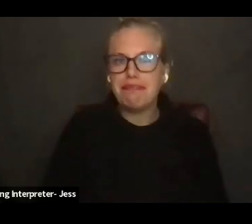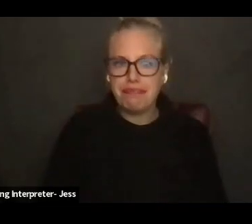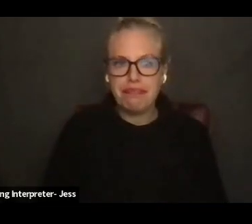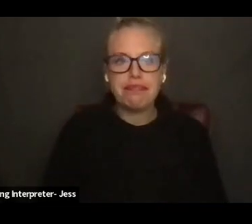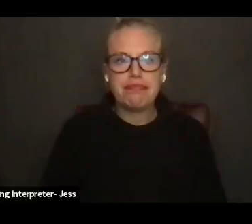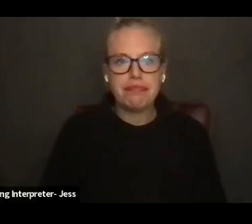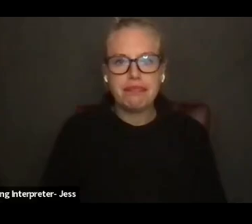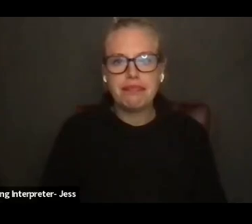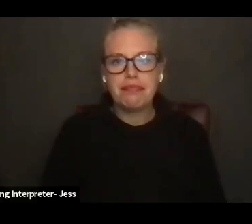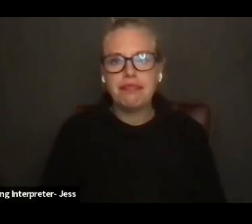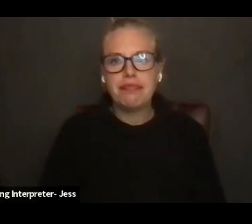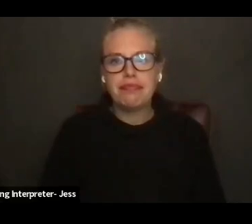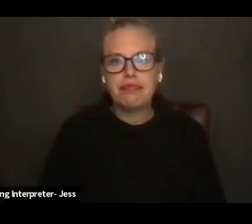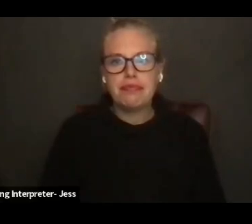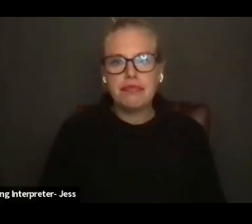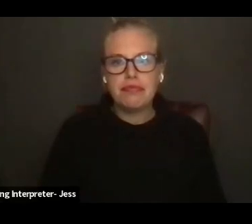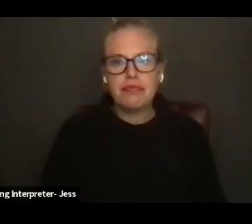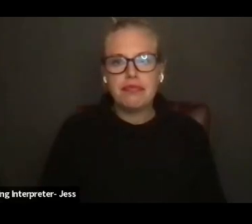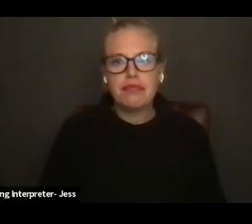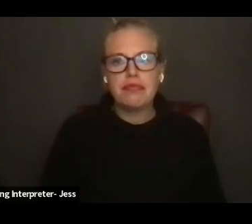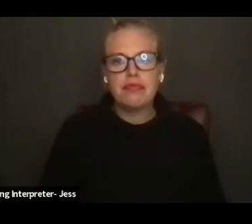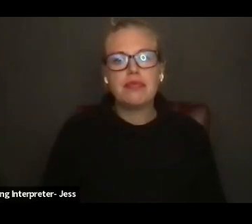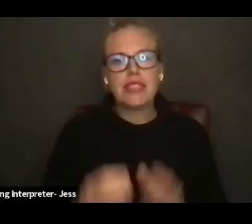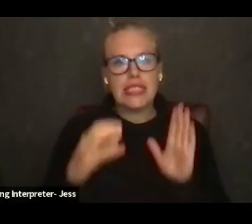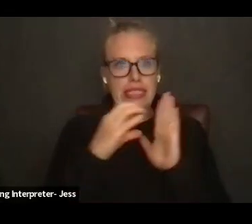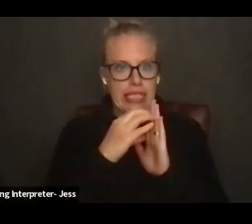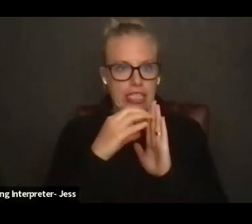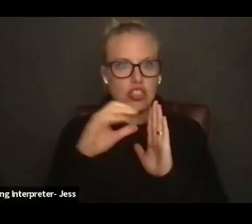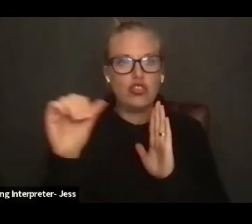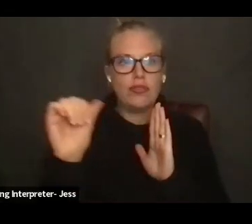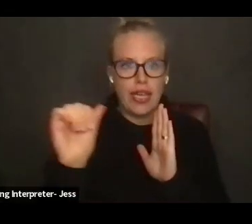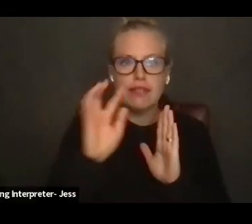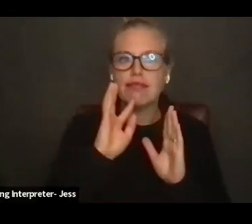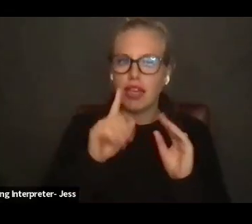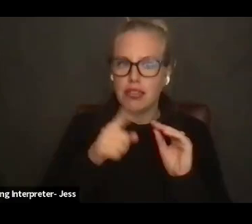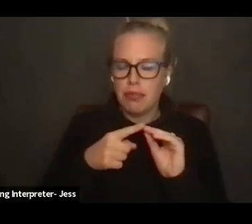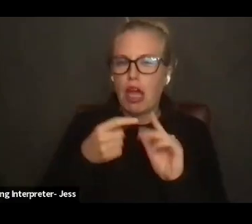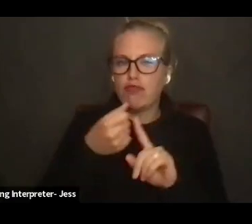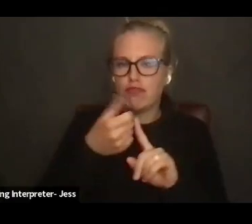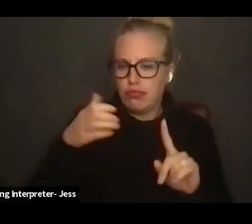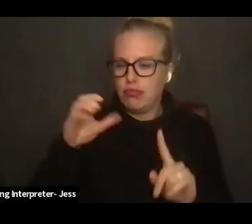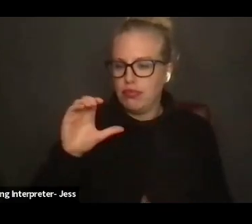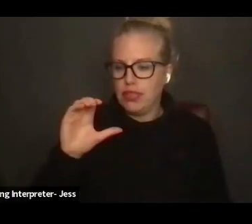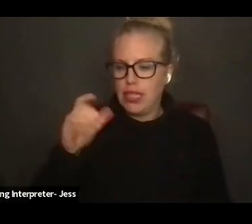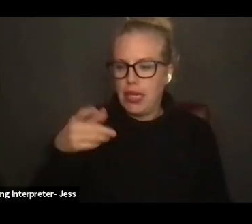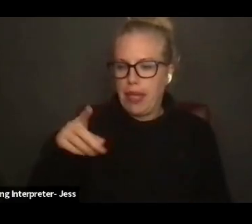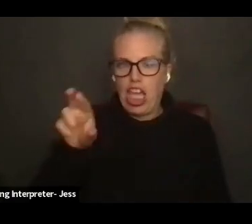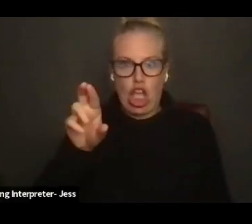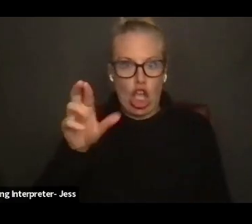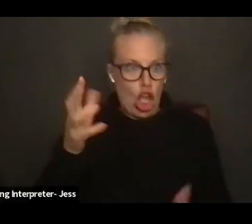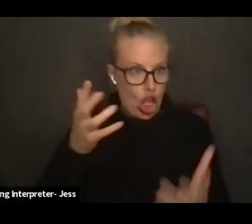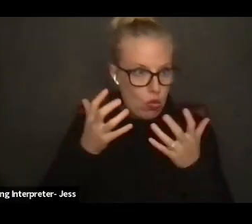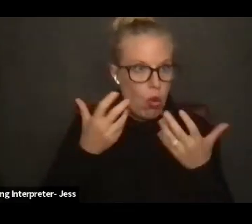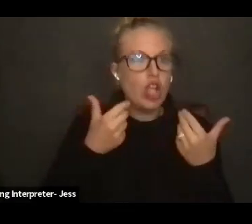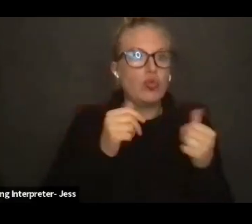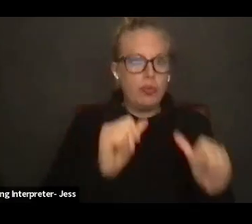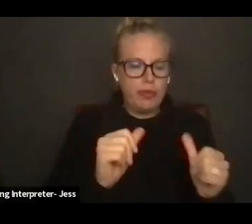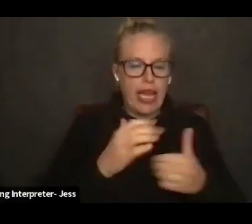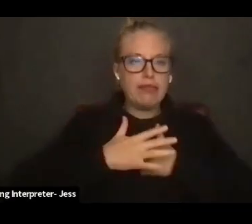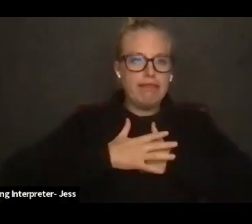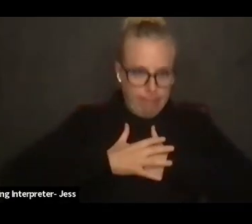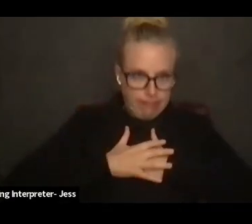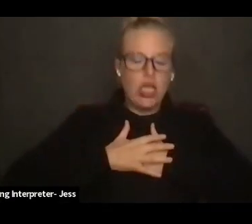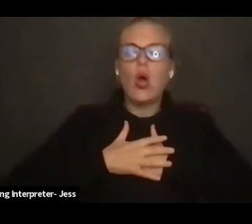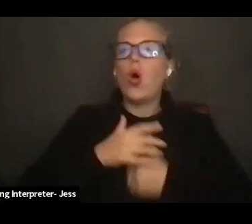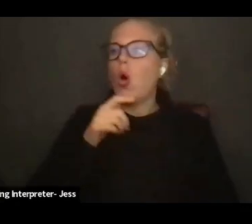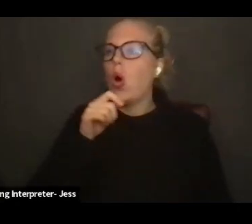So you can see in section 8 talks about CPR. you either want them to attempt it or do